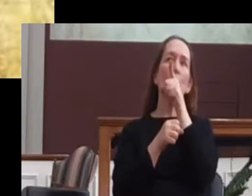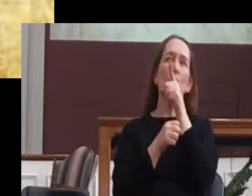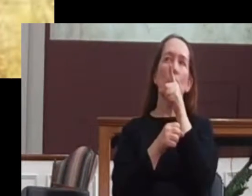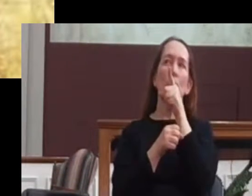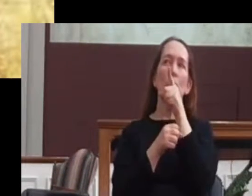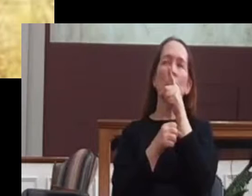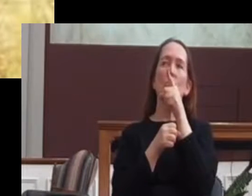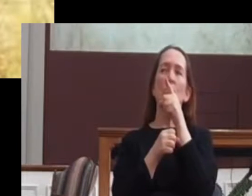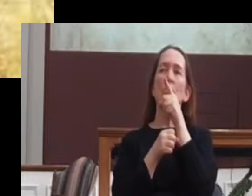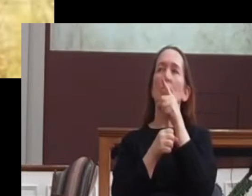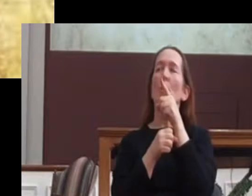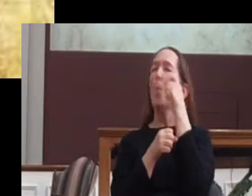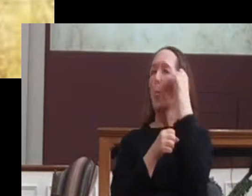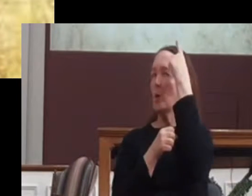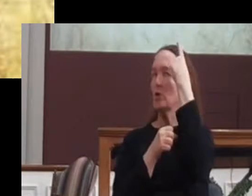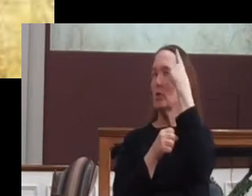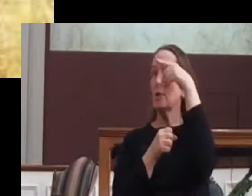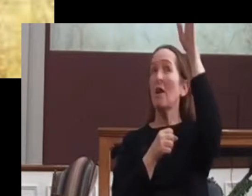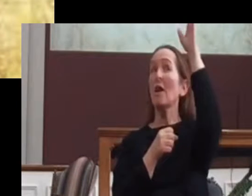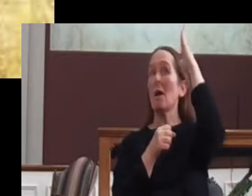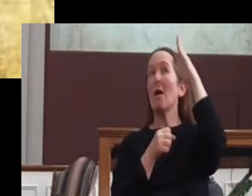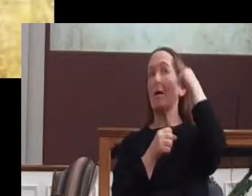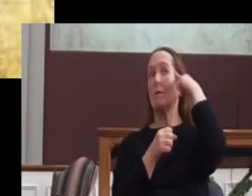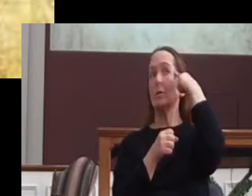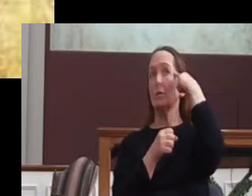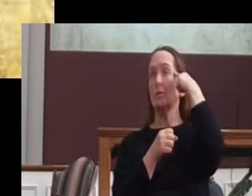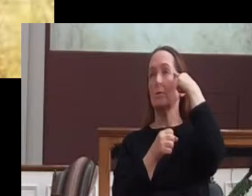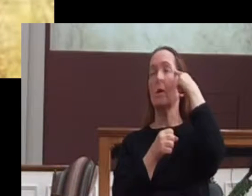I want to make sure we catch